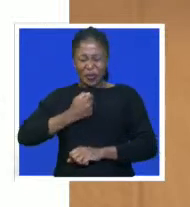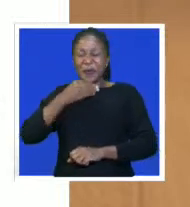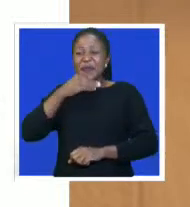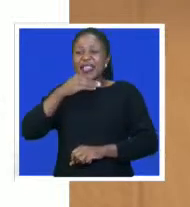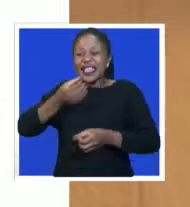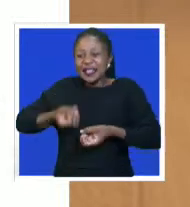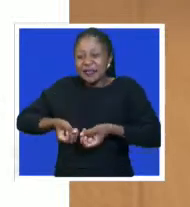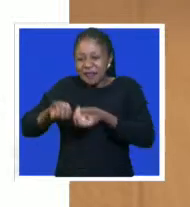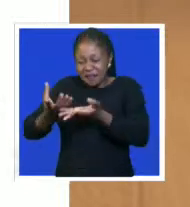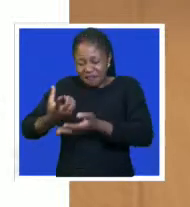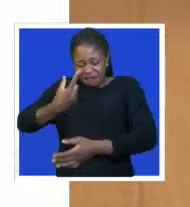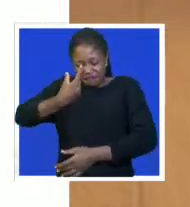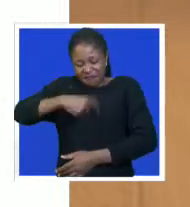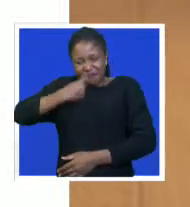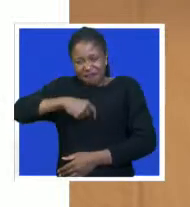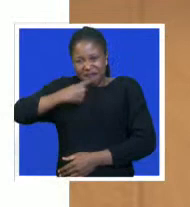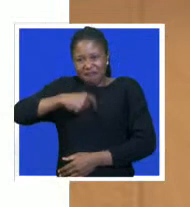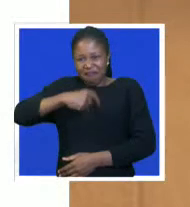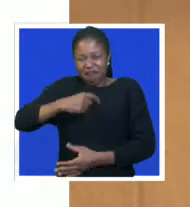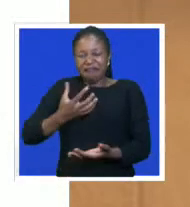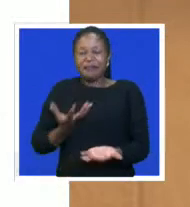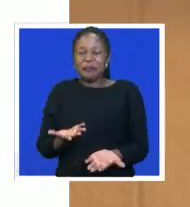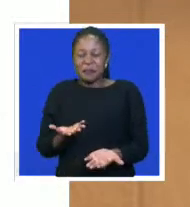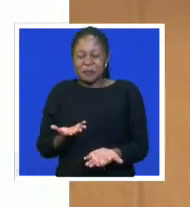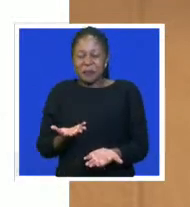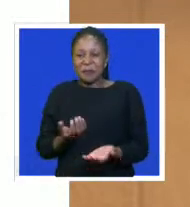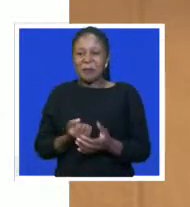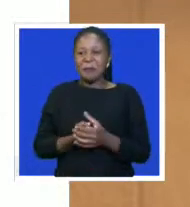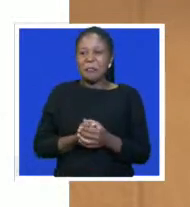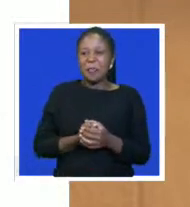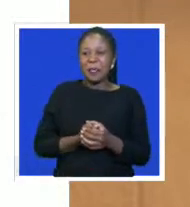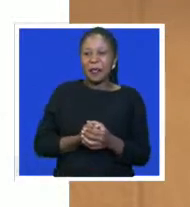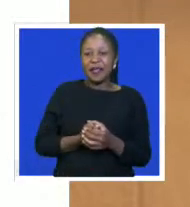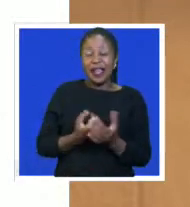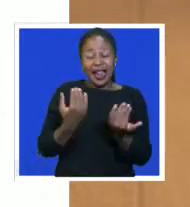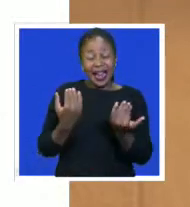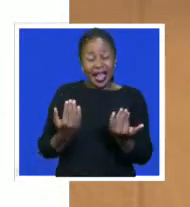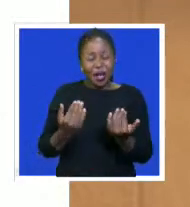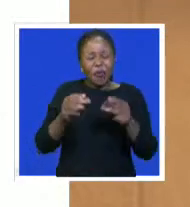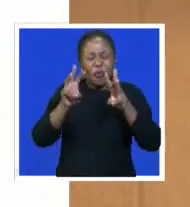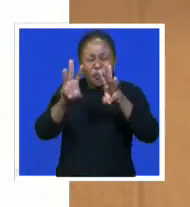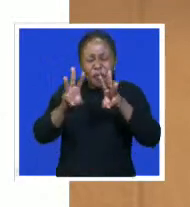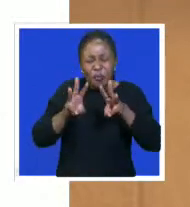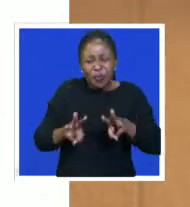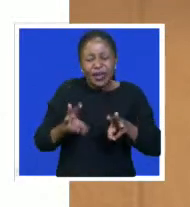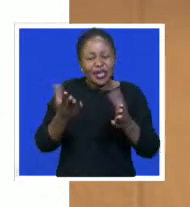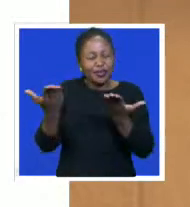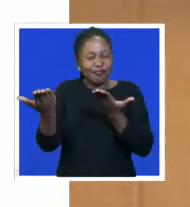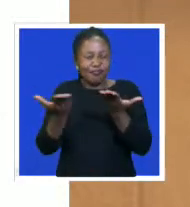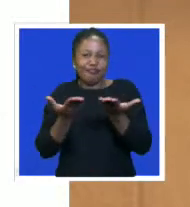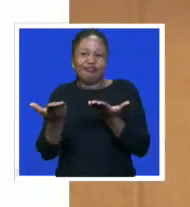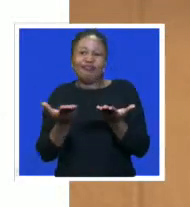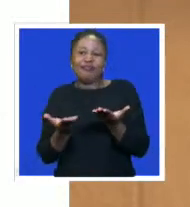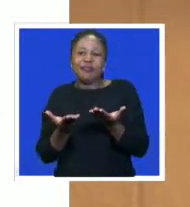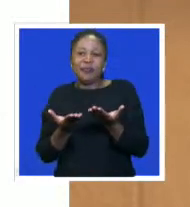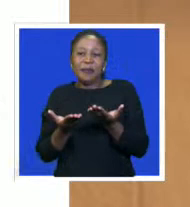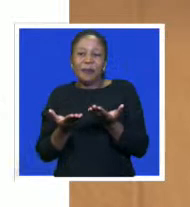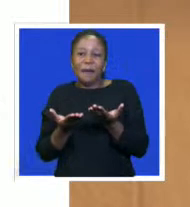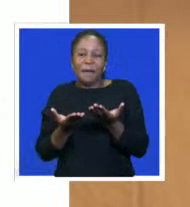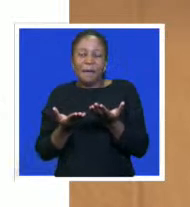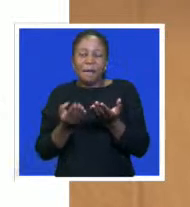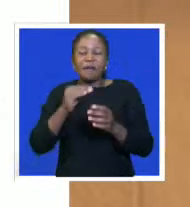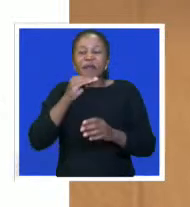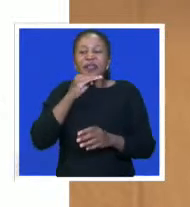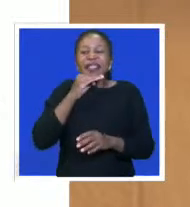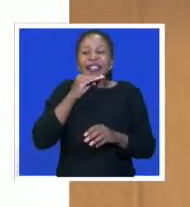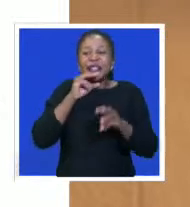talked about the setting. It is within sight of Marseilles, which is a feature of a narrative text. Now, let's